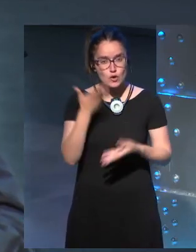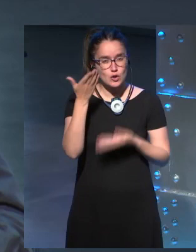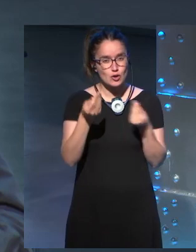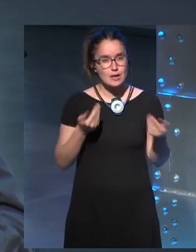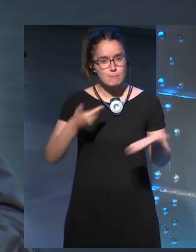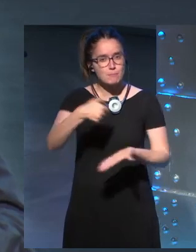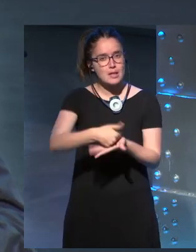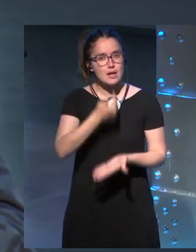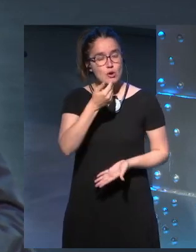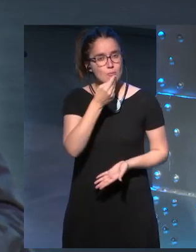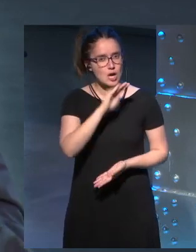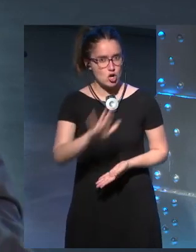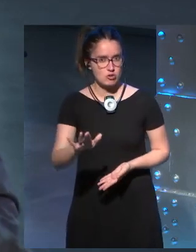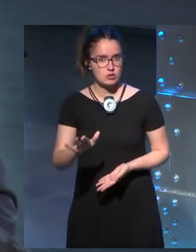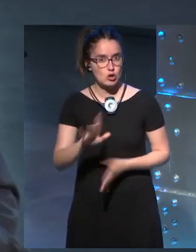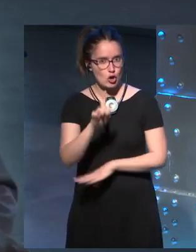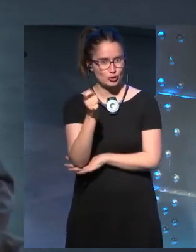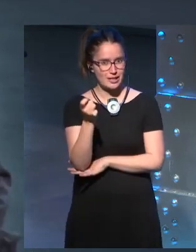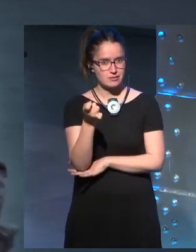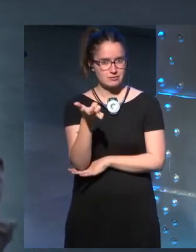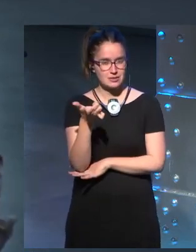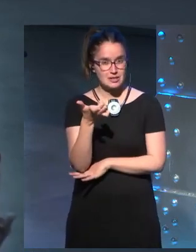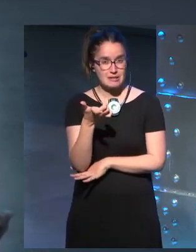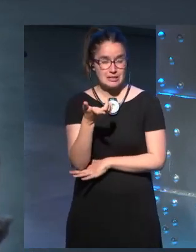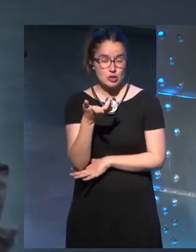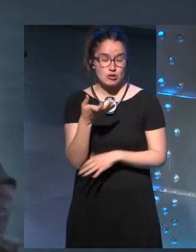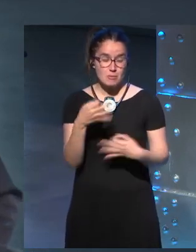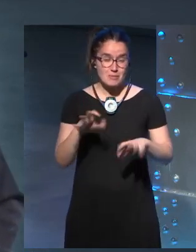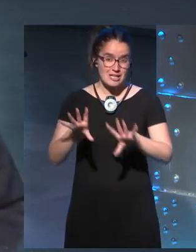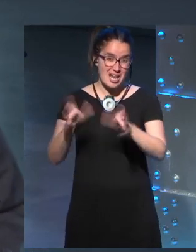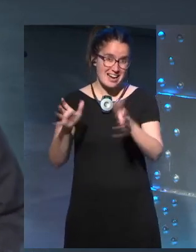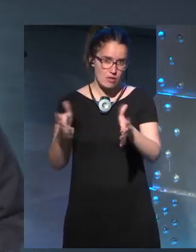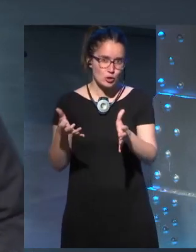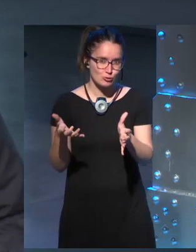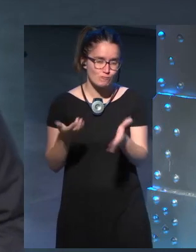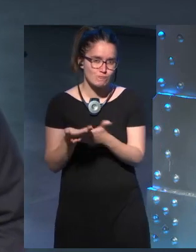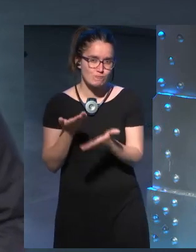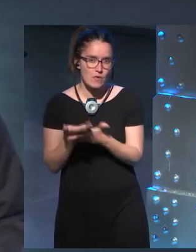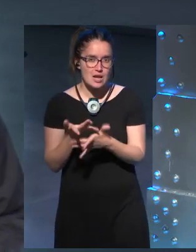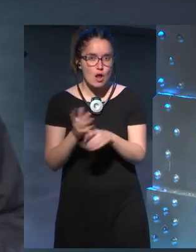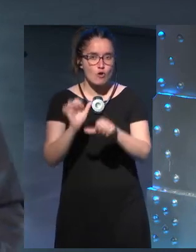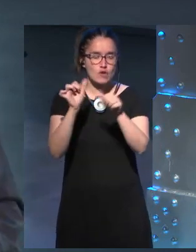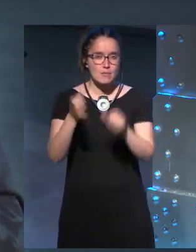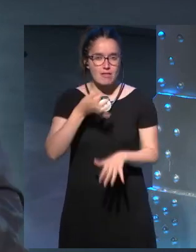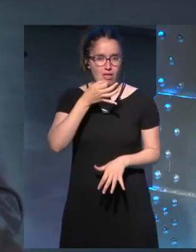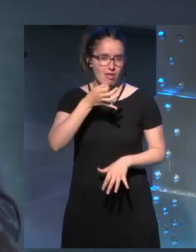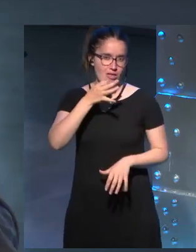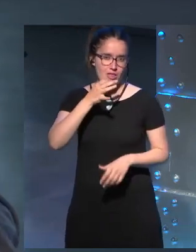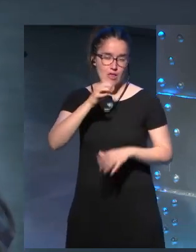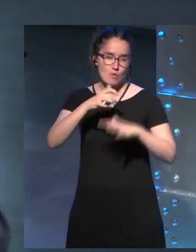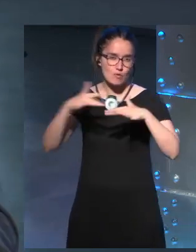from particularly the broadcast media, the way that football is still discussed on television.